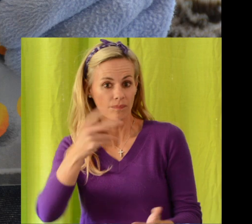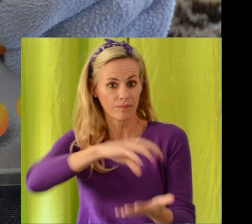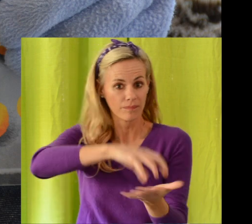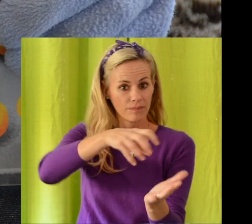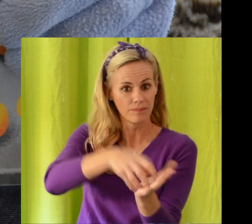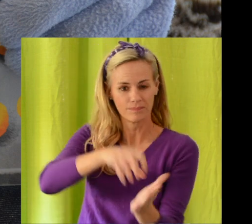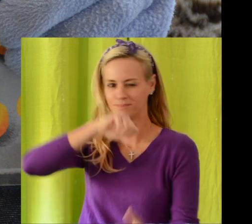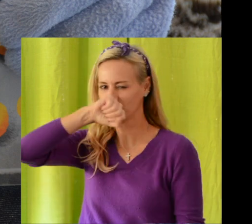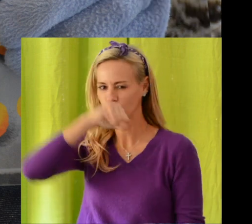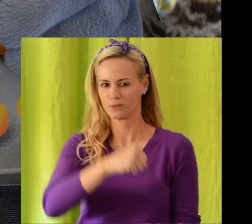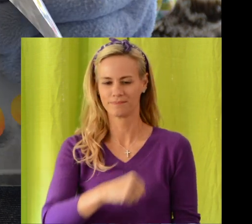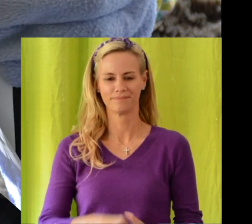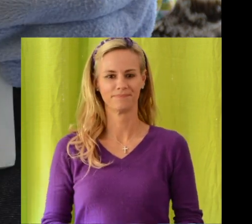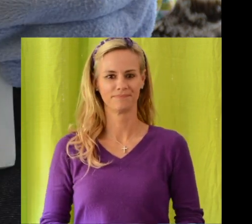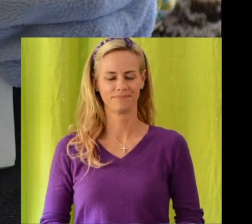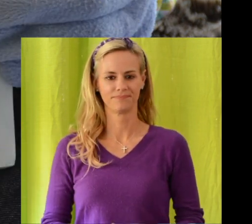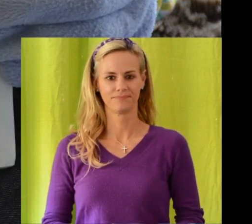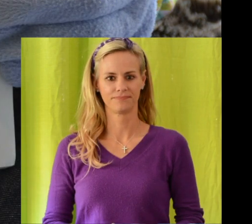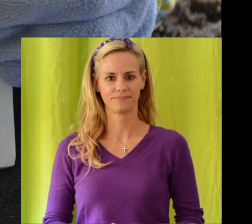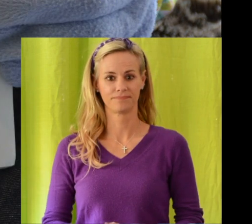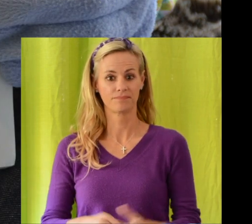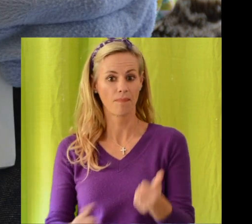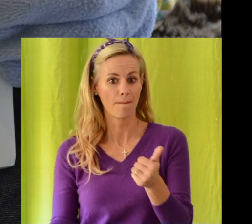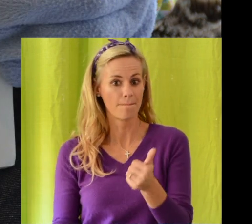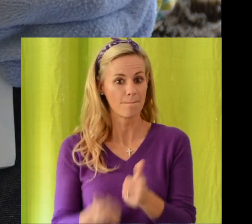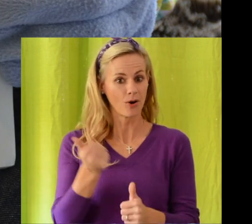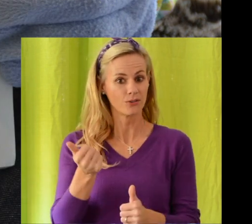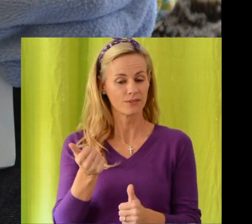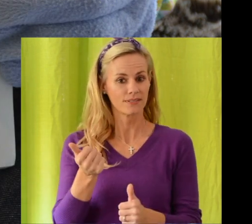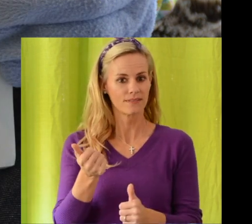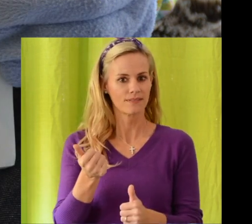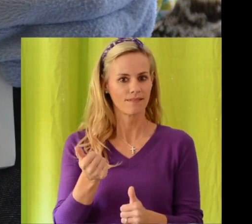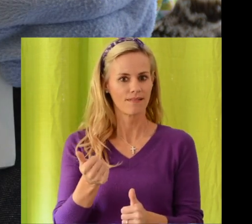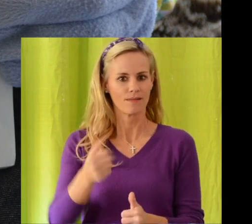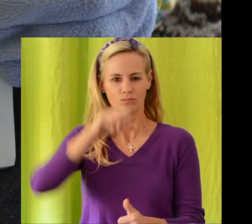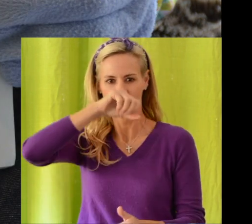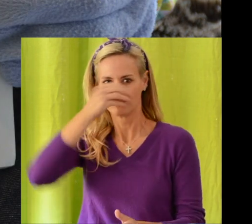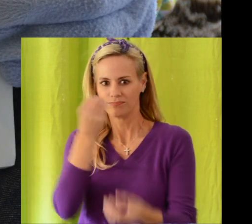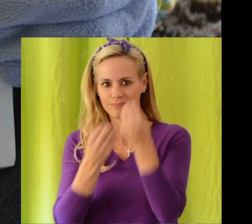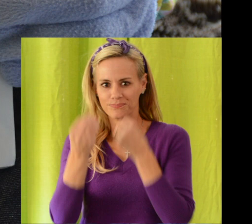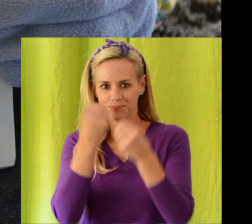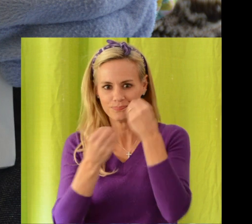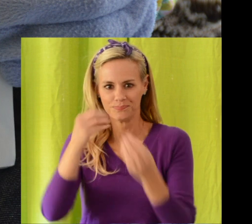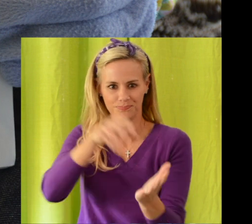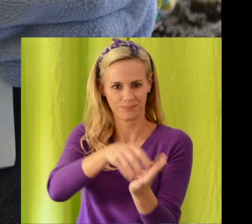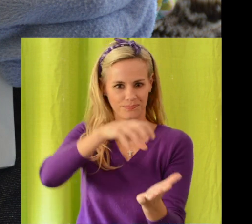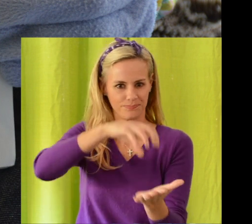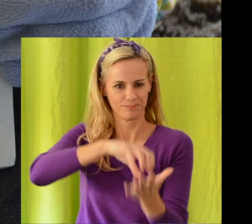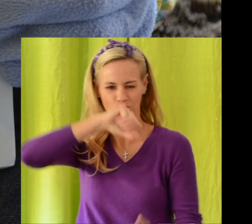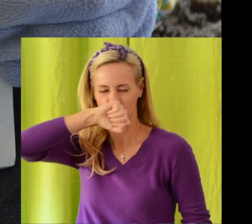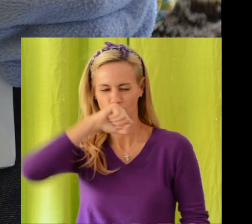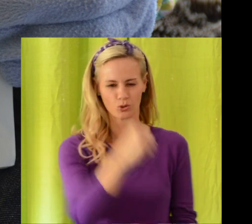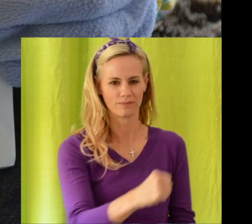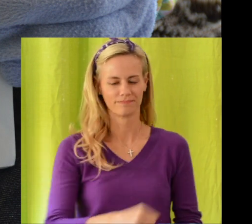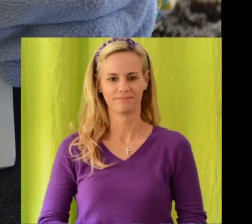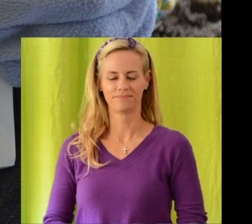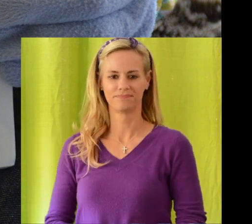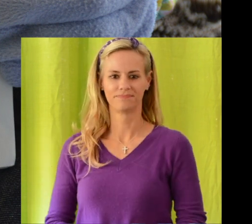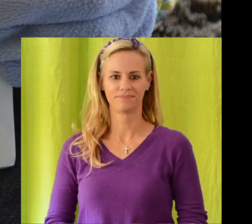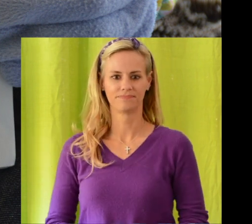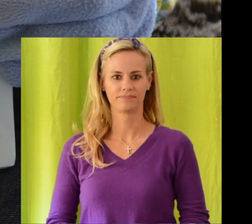He loved to look at cookies. But most of all, Alfie loved to eat cookies.